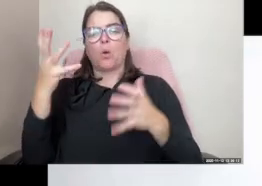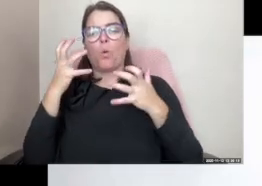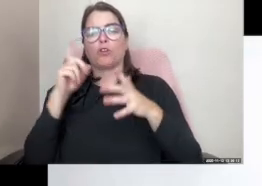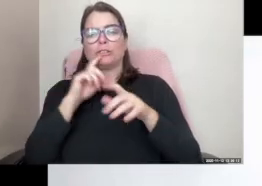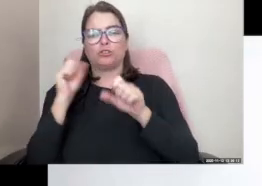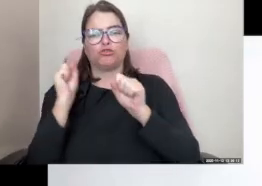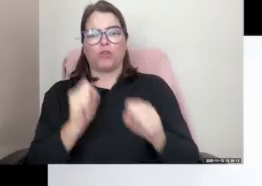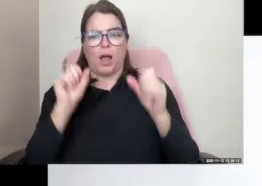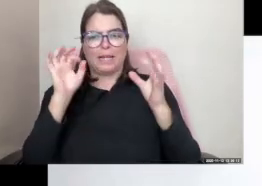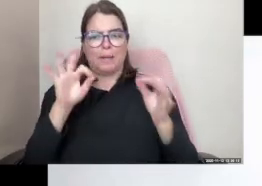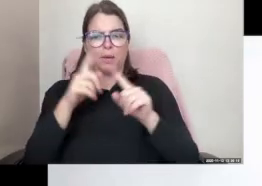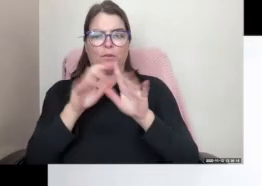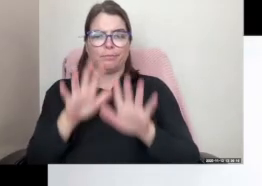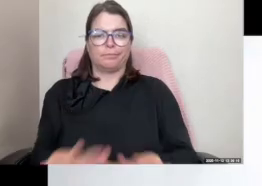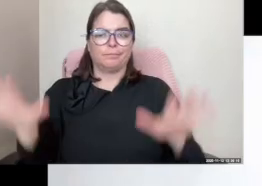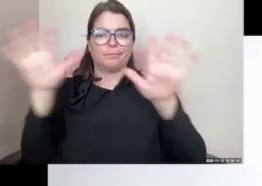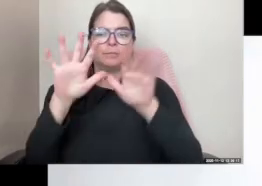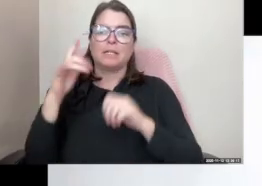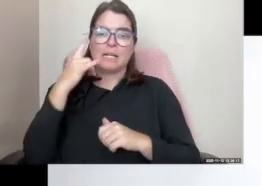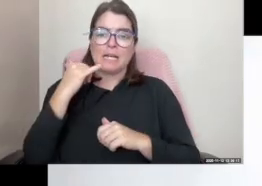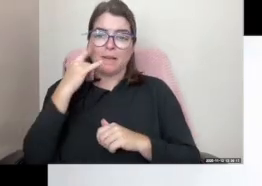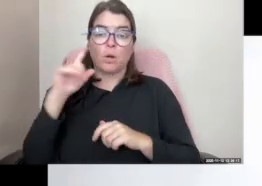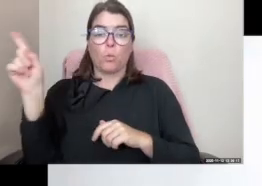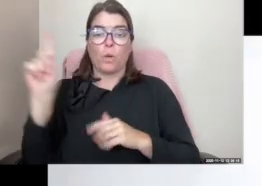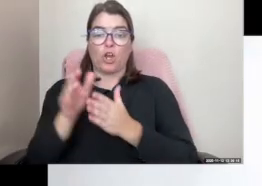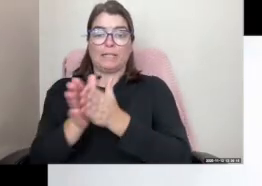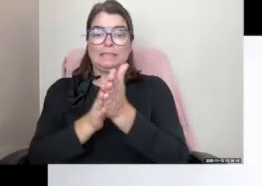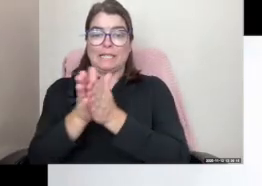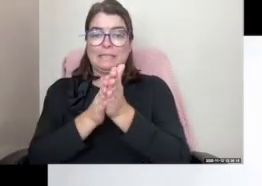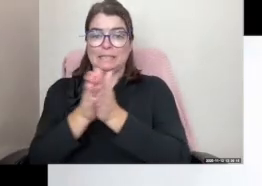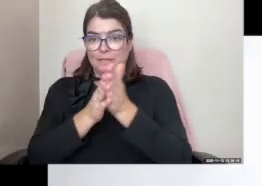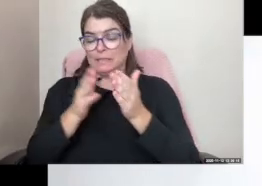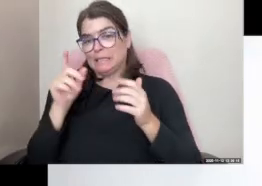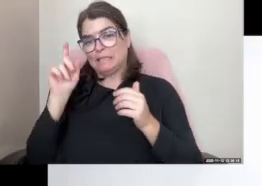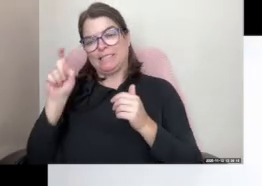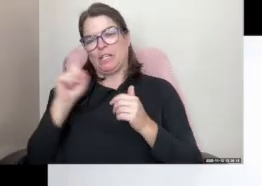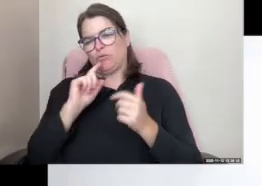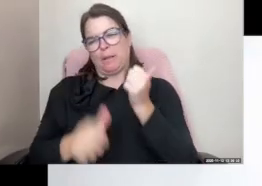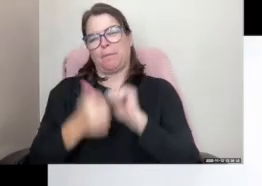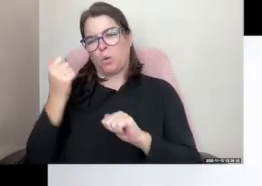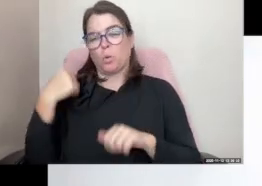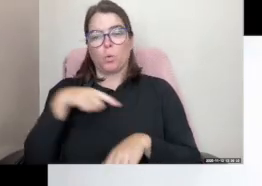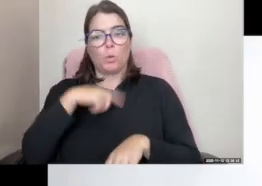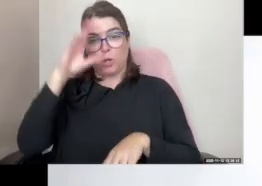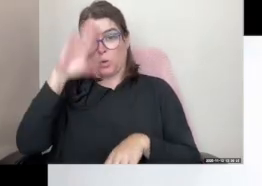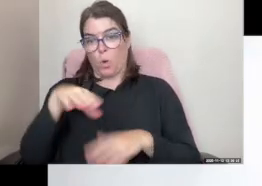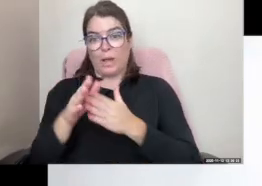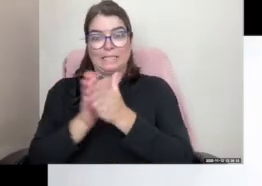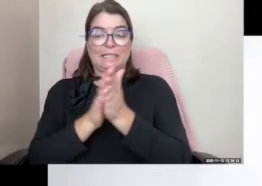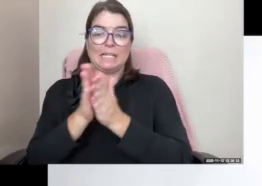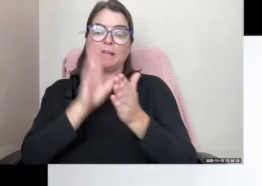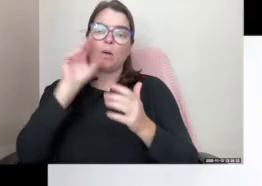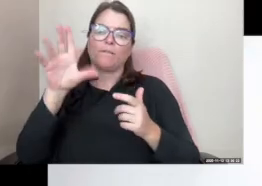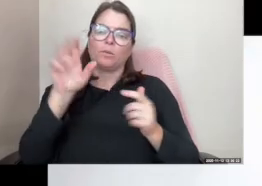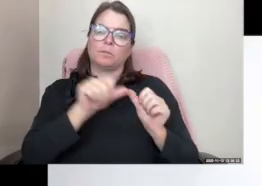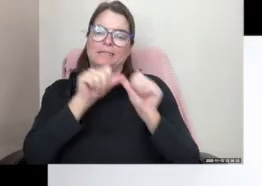couple hours when we're finished with this meeting, we want to walk away. What I'm hoping to get out of this meeting is really strong input from